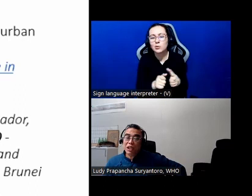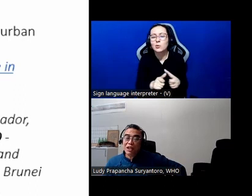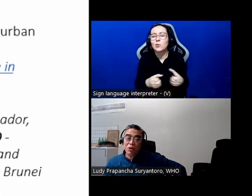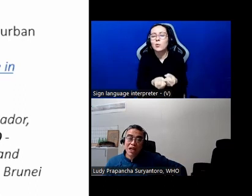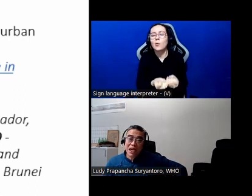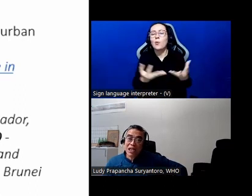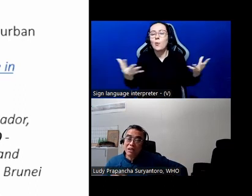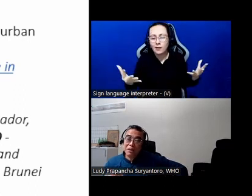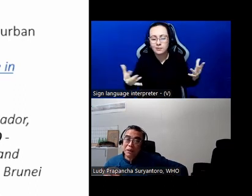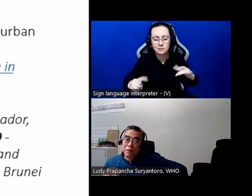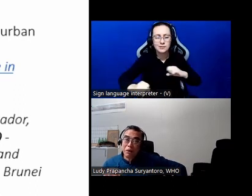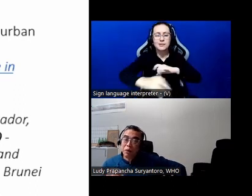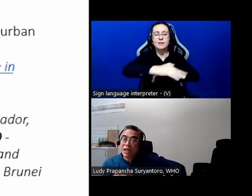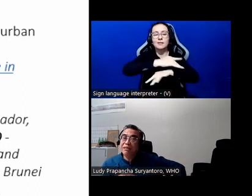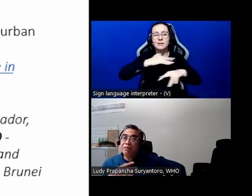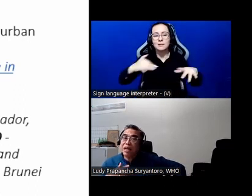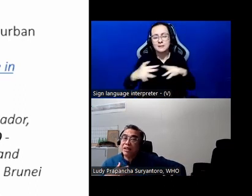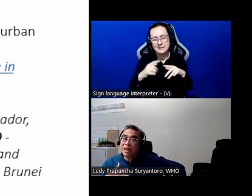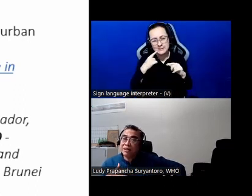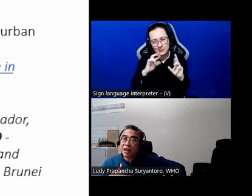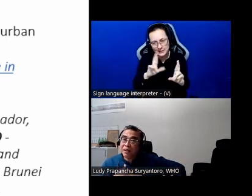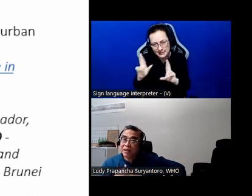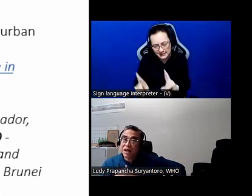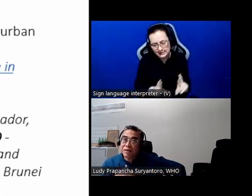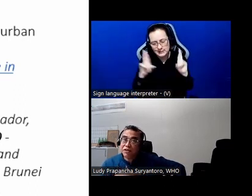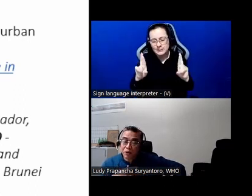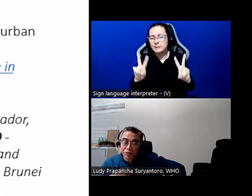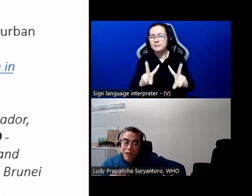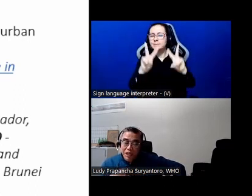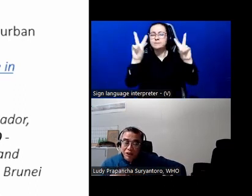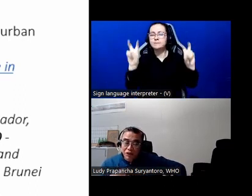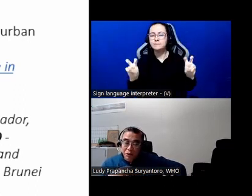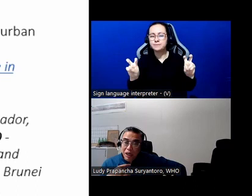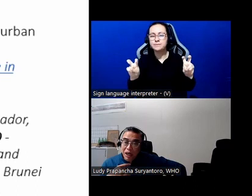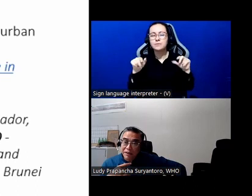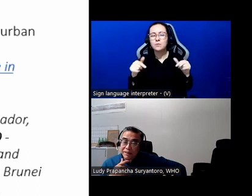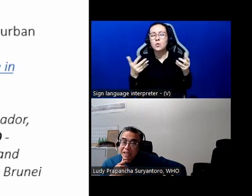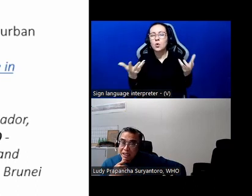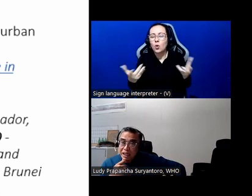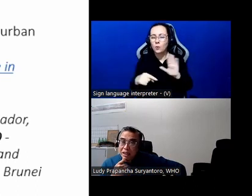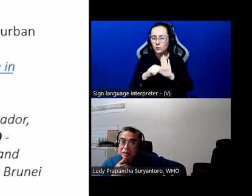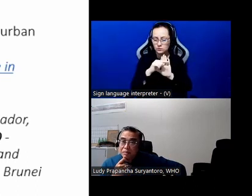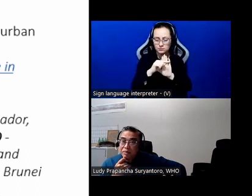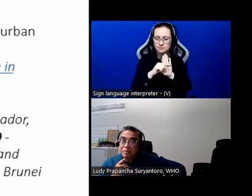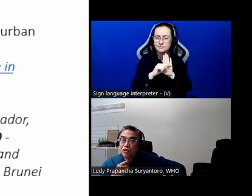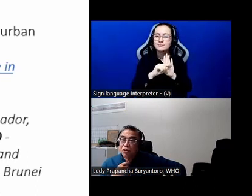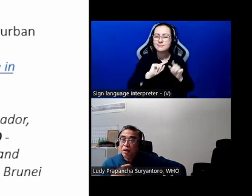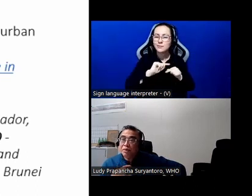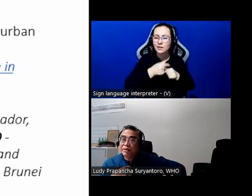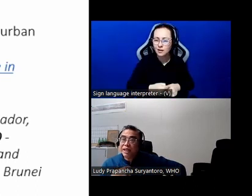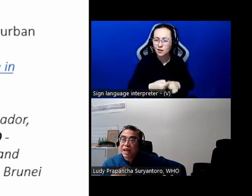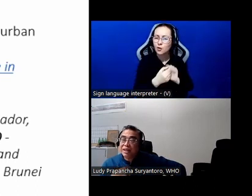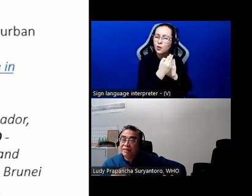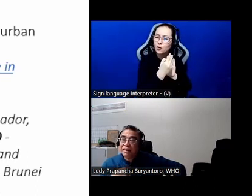So I would like to highlight a little bit about where is the mandate under the WHO. So last year, WHO